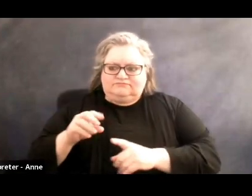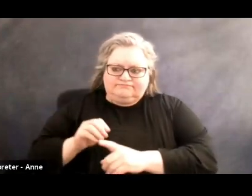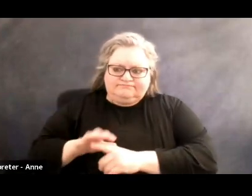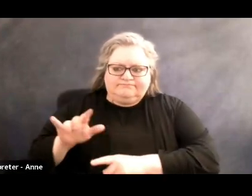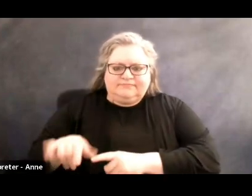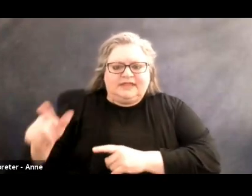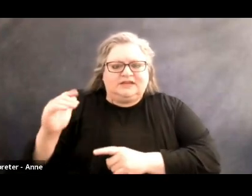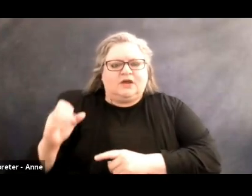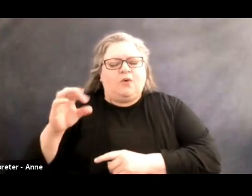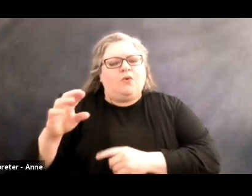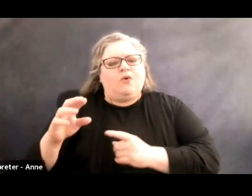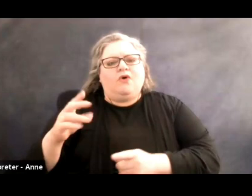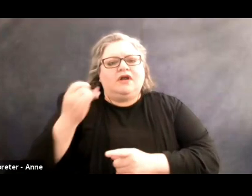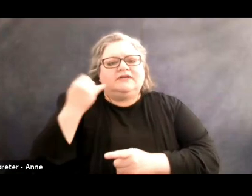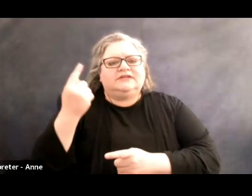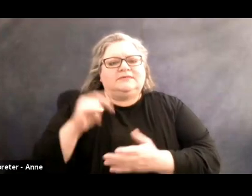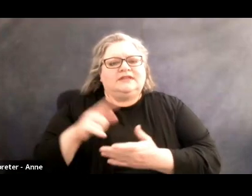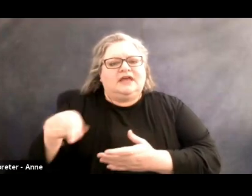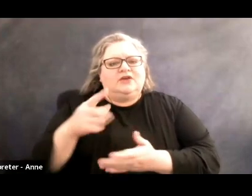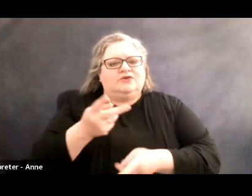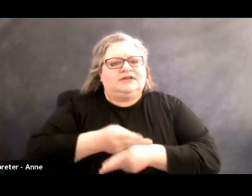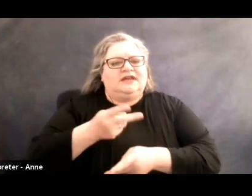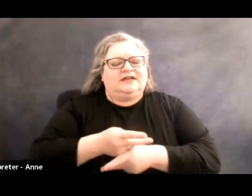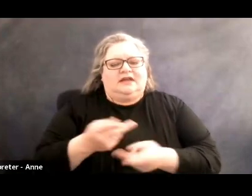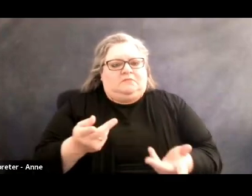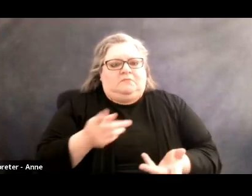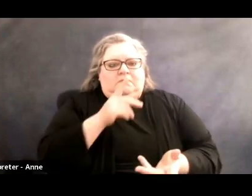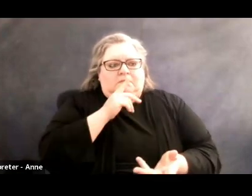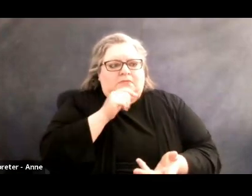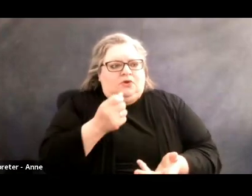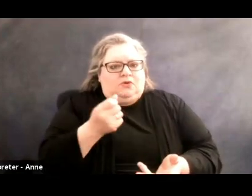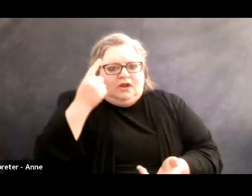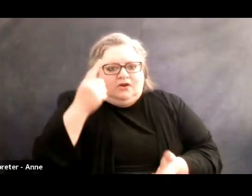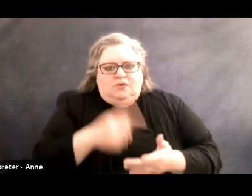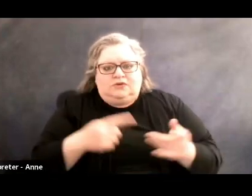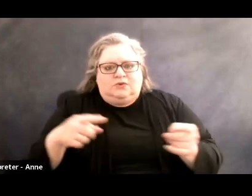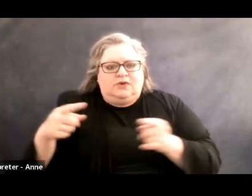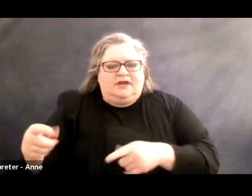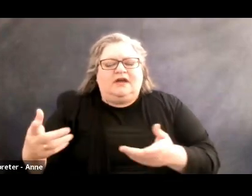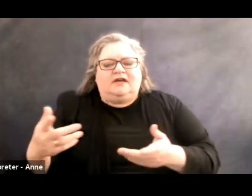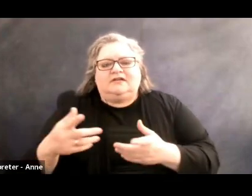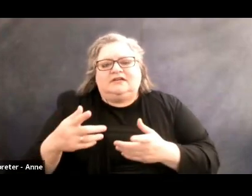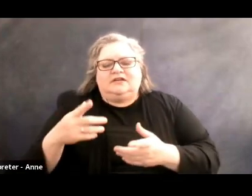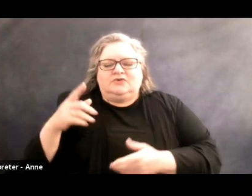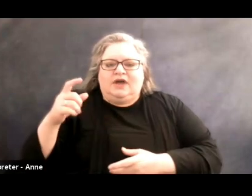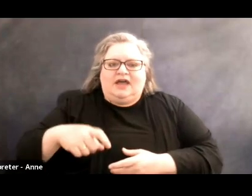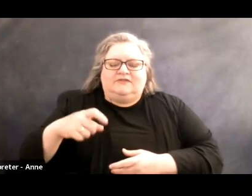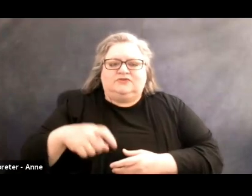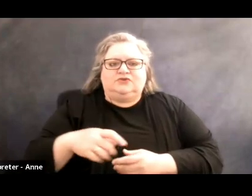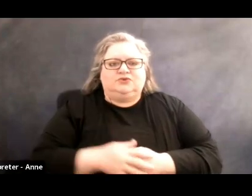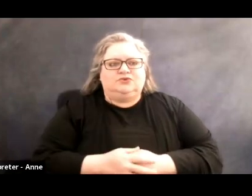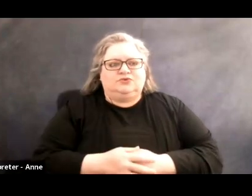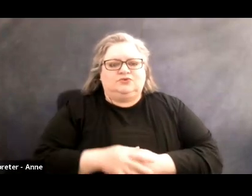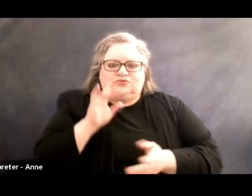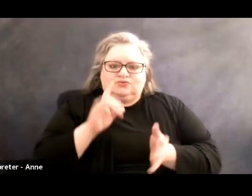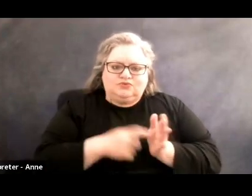have someone that you're taking care of and you don't even really understand what's going on, you have to